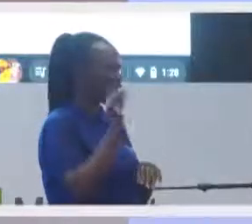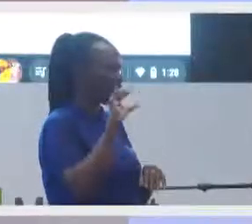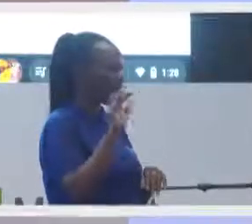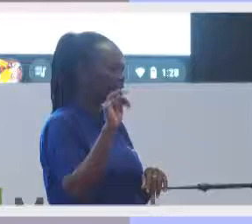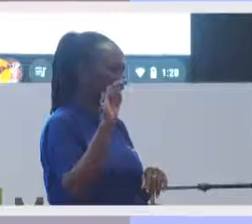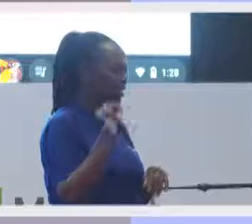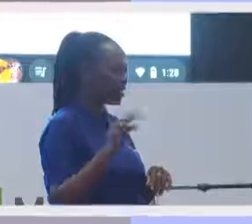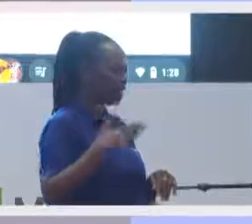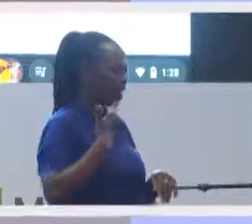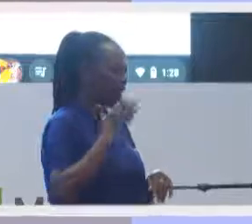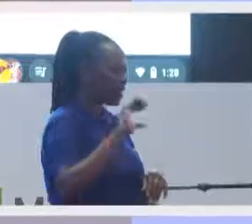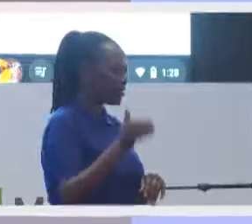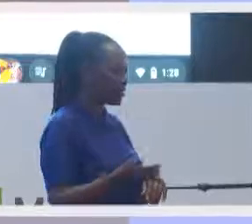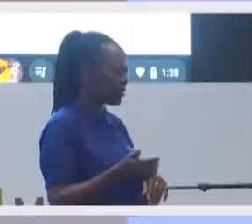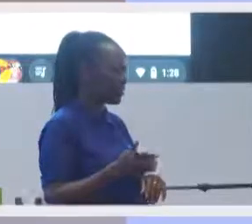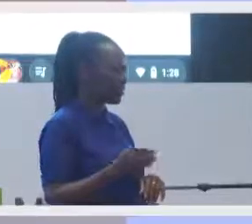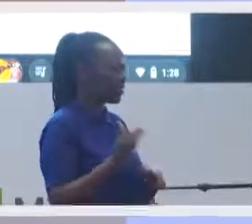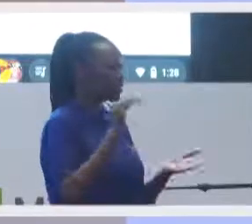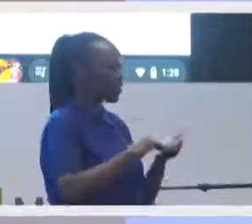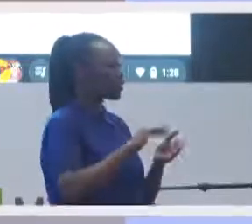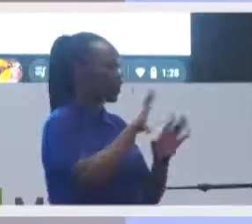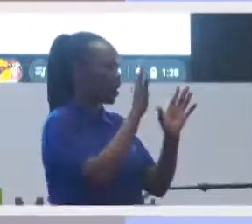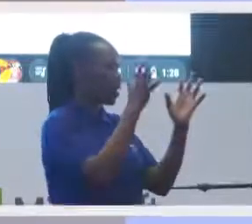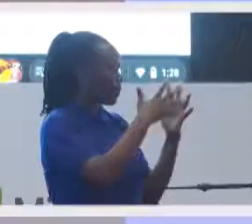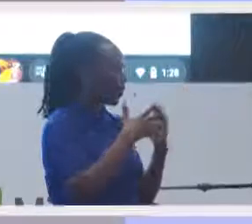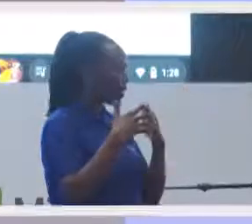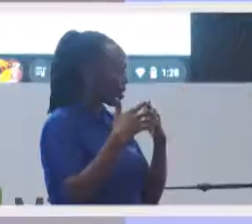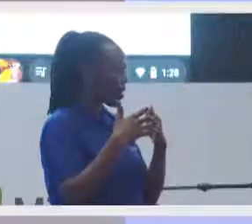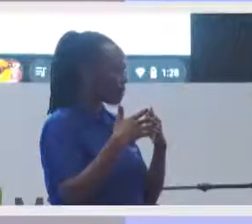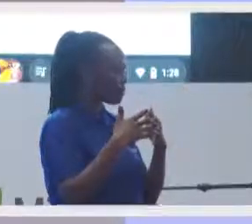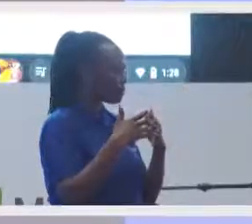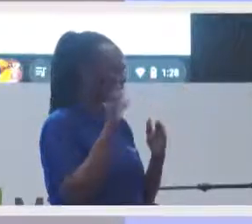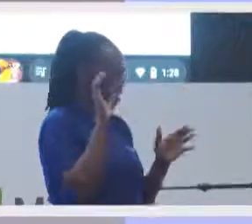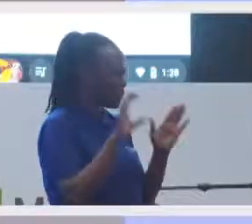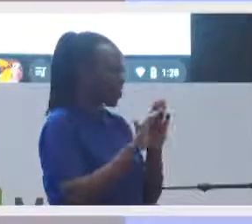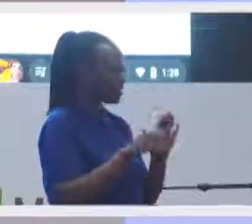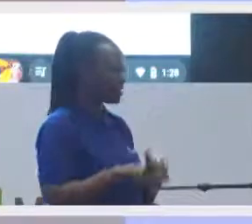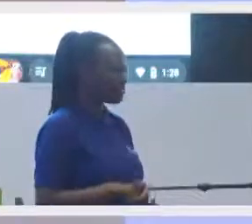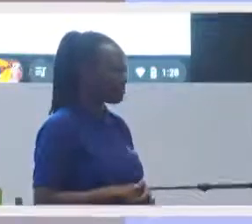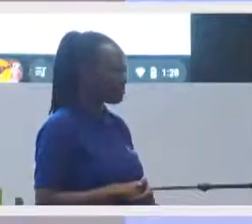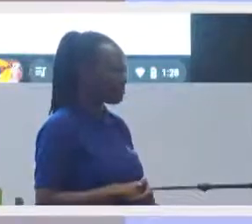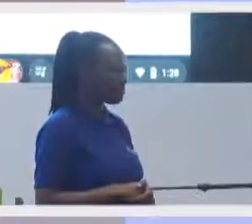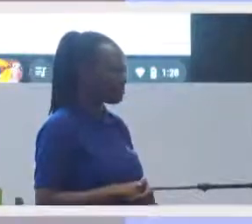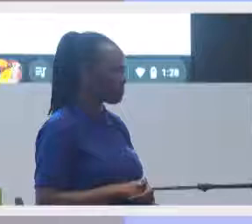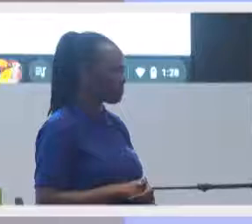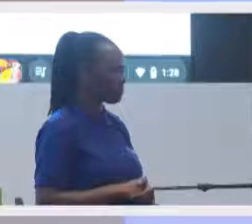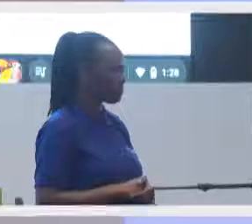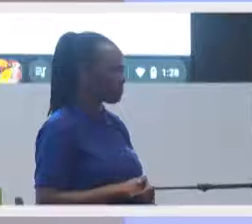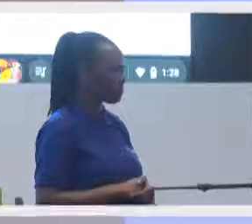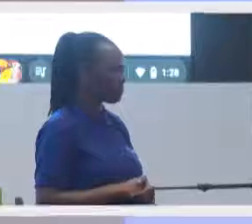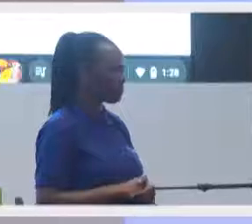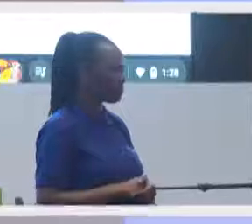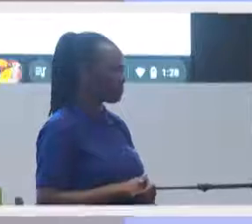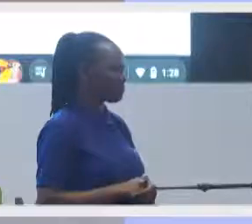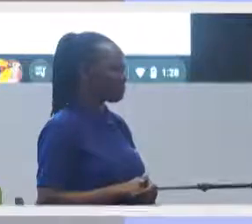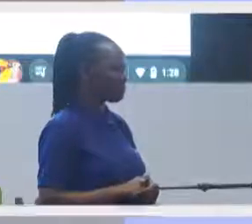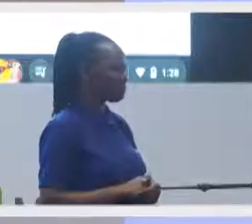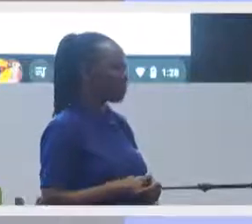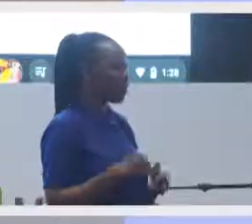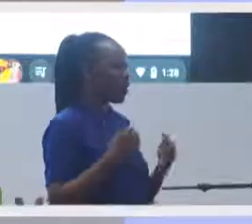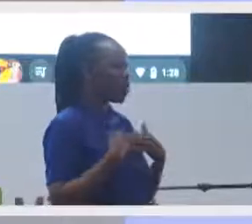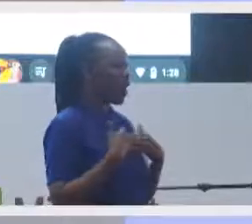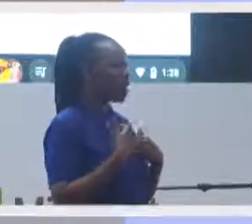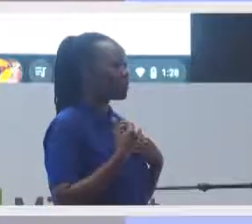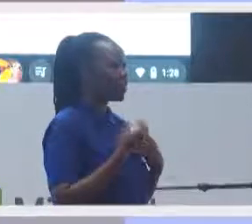Maya City, Central America, Mexico City. Image. Appears to be. A cheeseburger with fries,